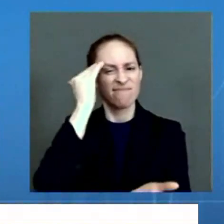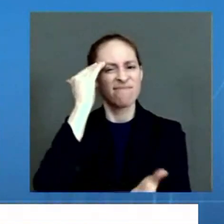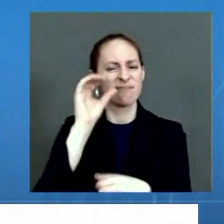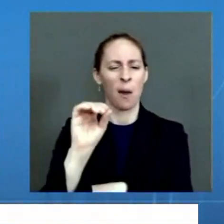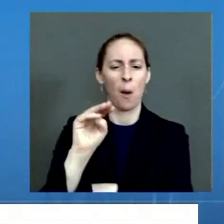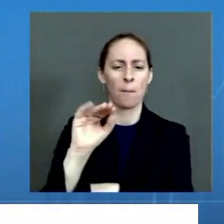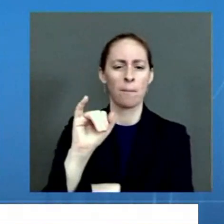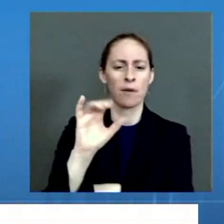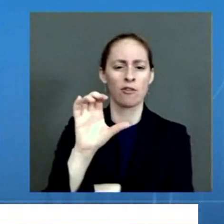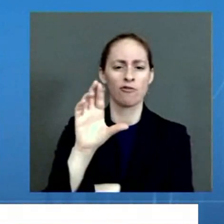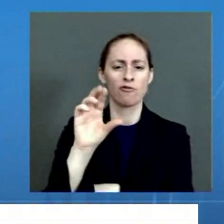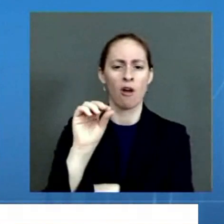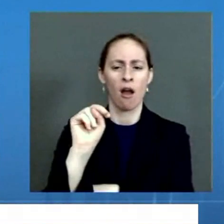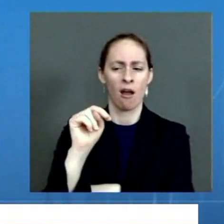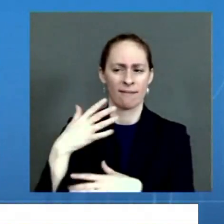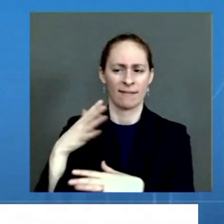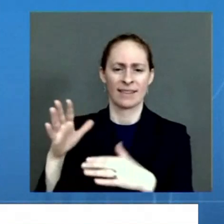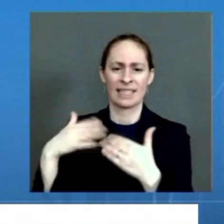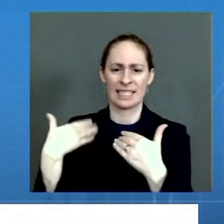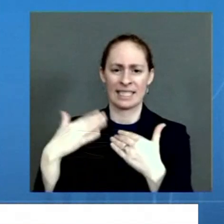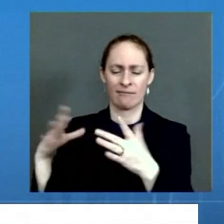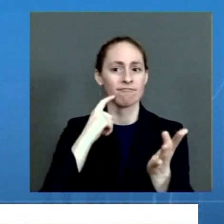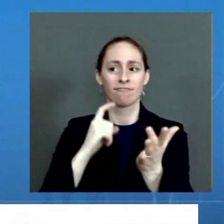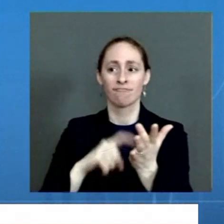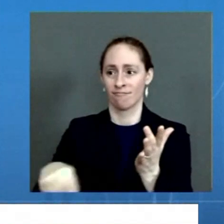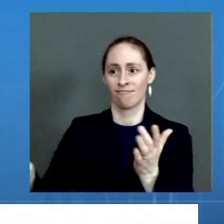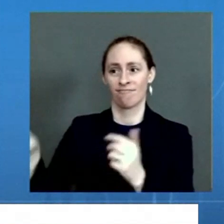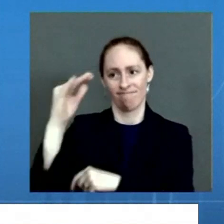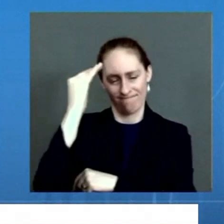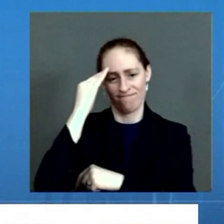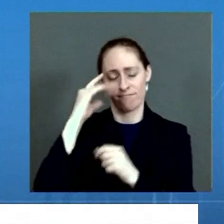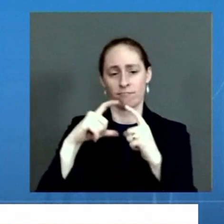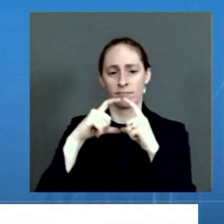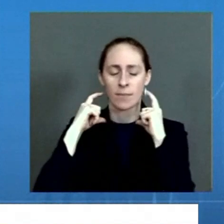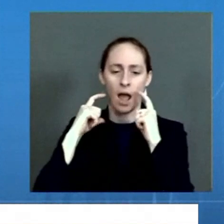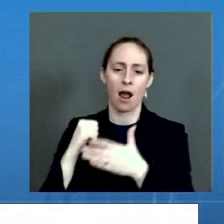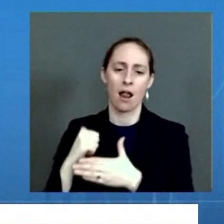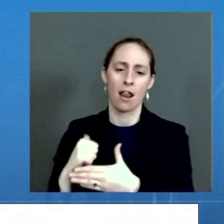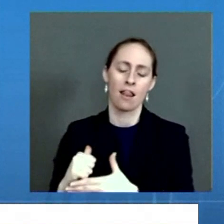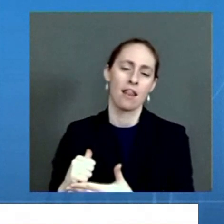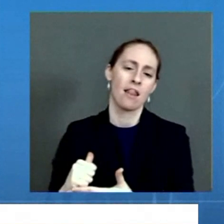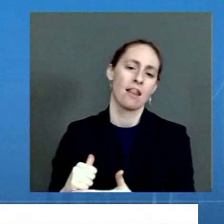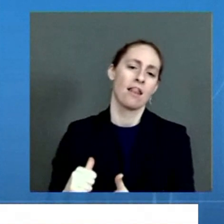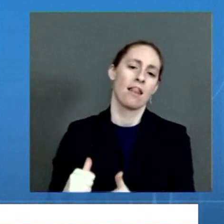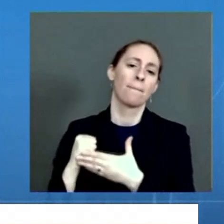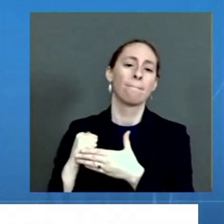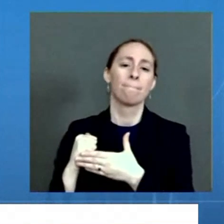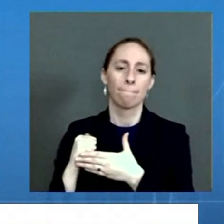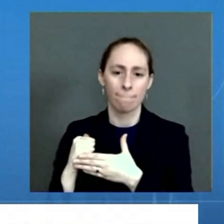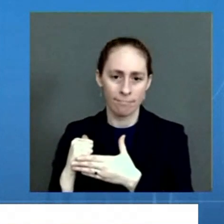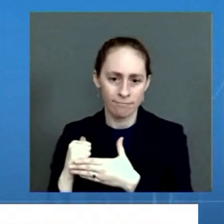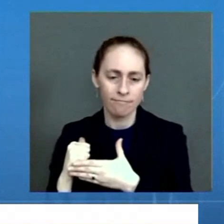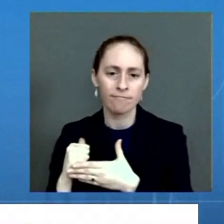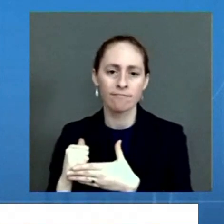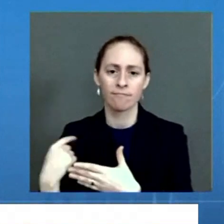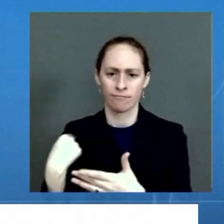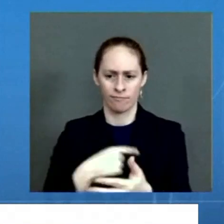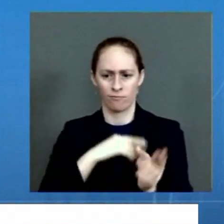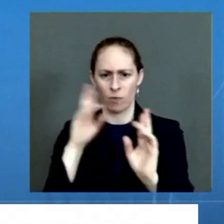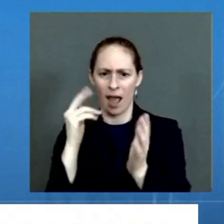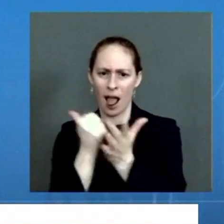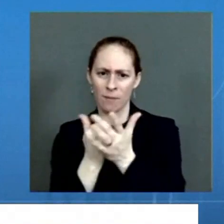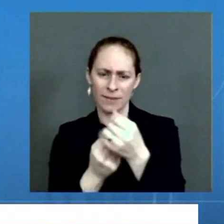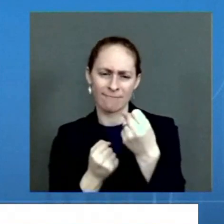winter, we now have the power to protect ourselves. This is not a moment to panic because we know how to protect